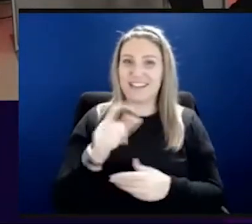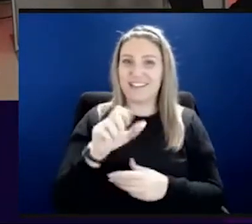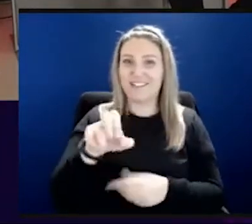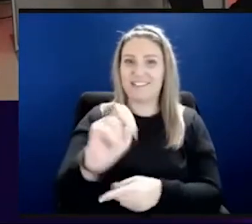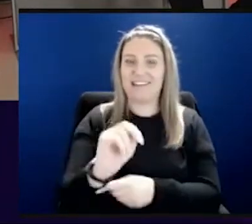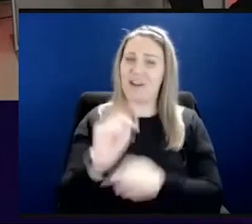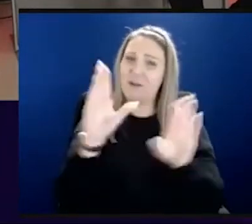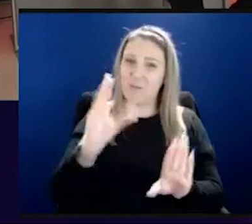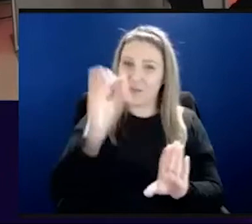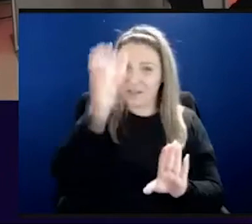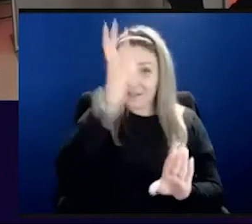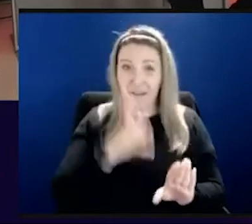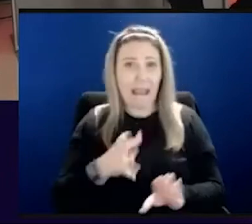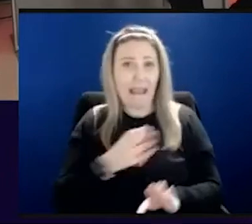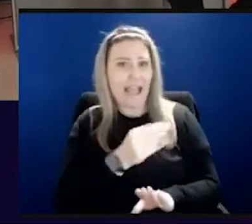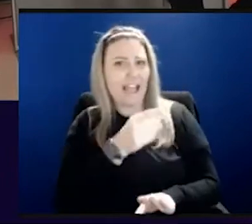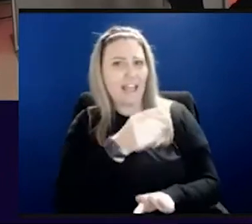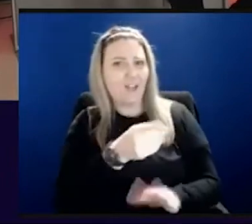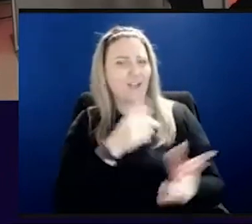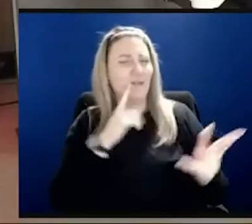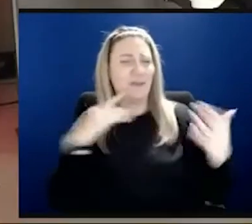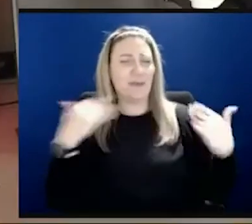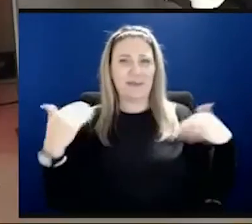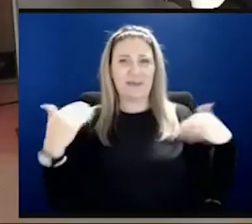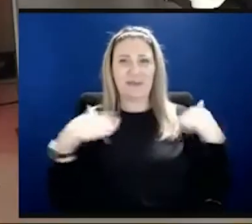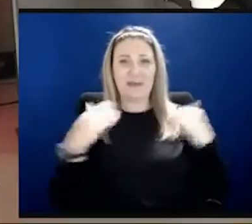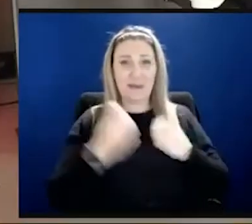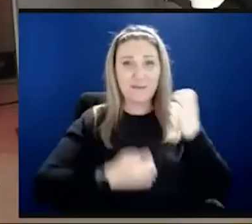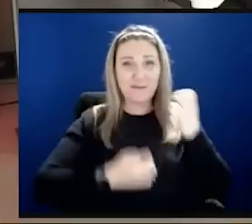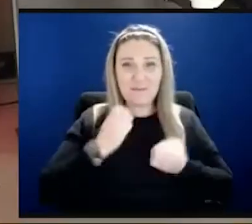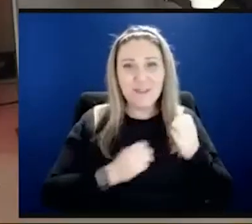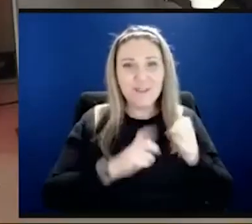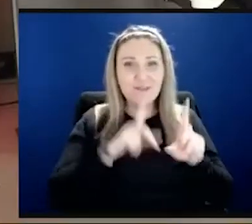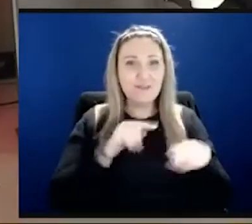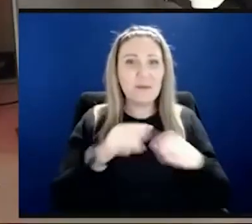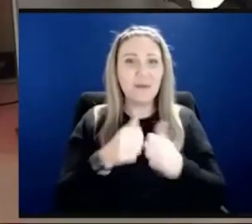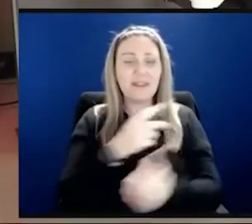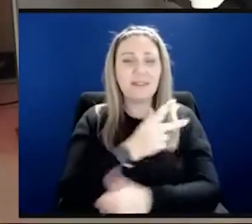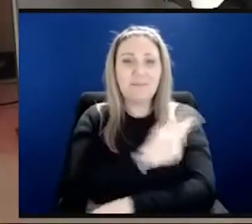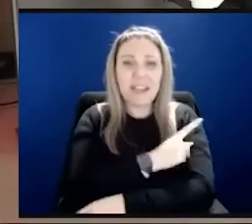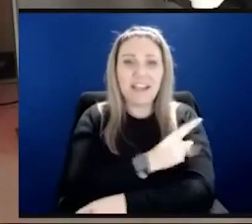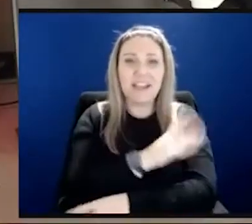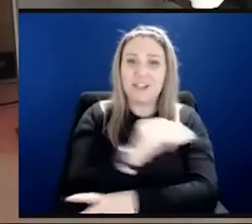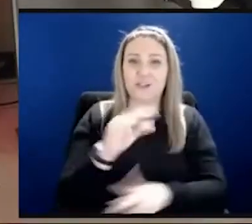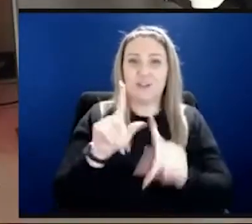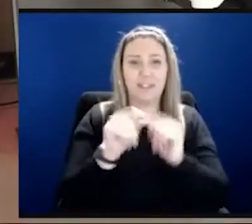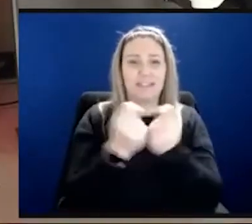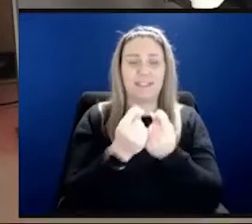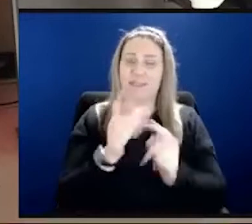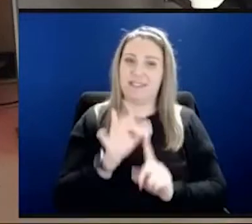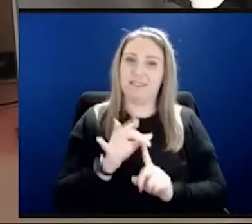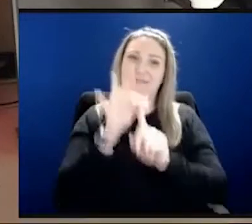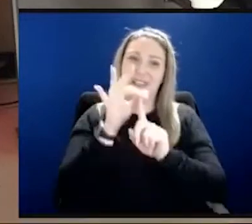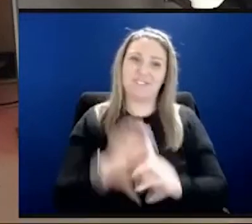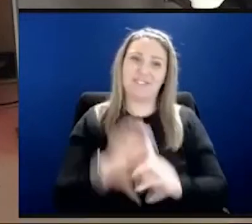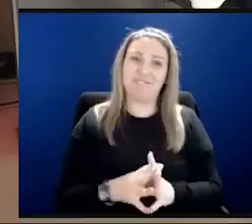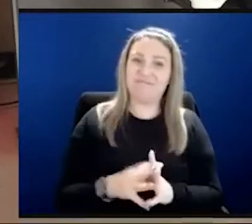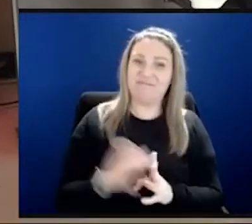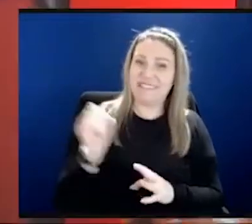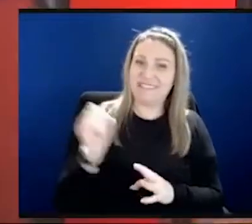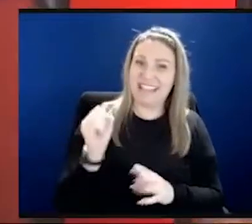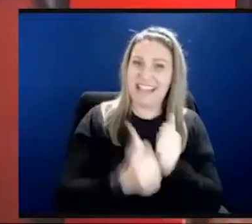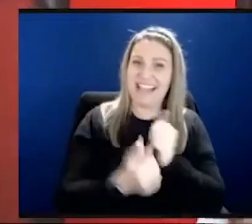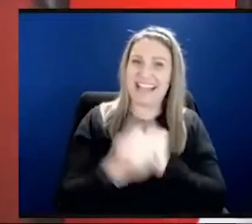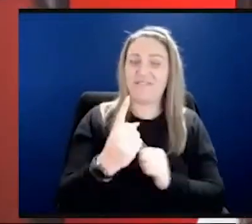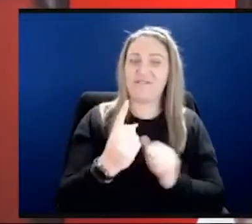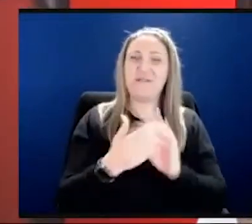fact that you elicit such a emotional response in your patient and your team does that, that's really special. Yeah, everybody gets tight. It's I tell